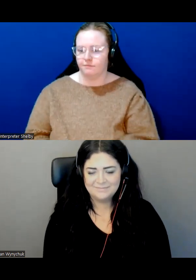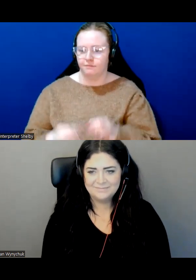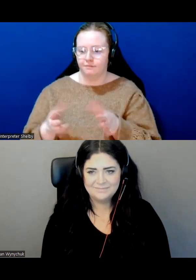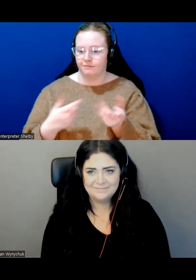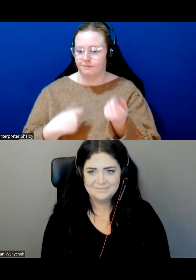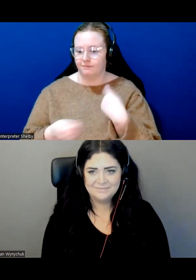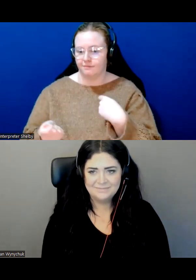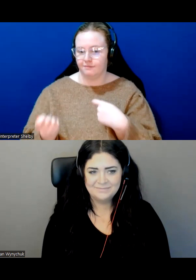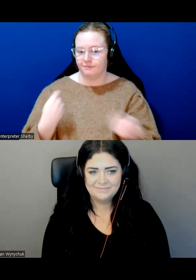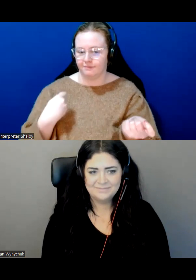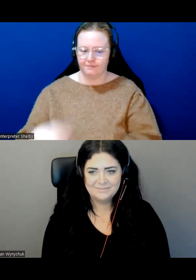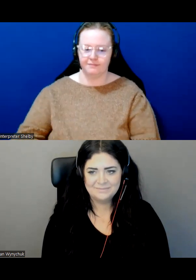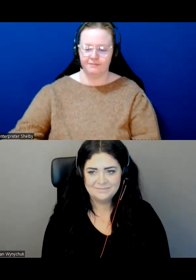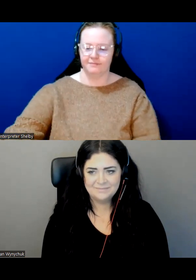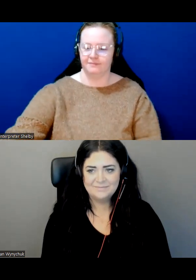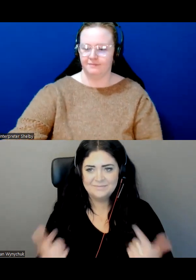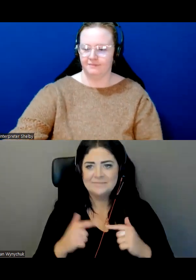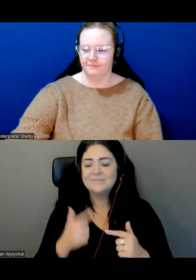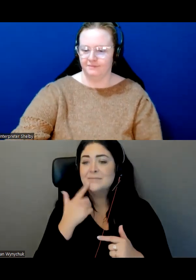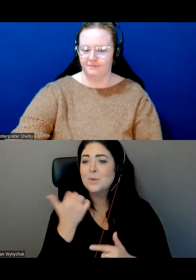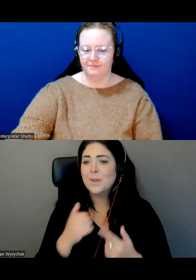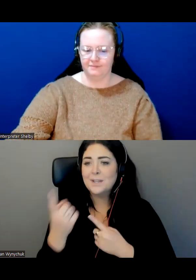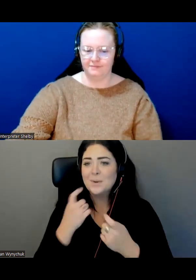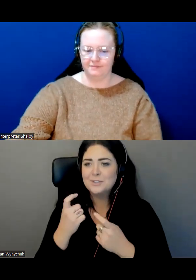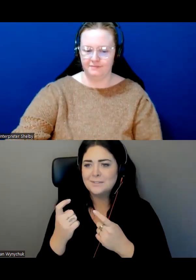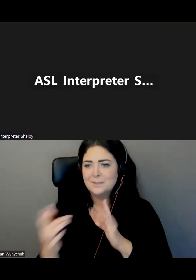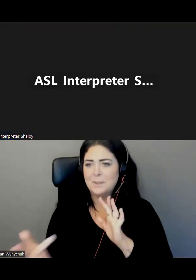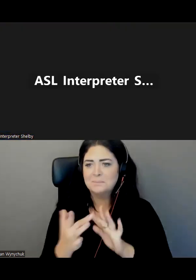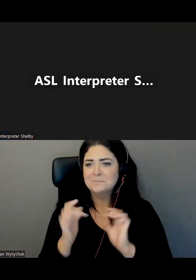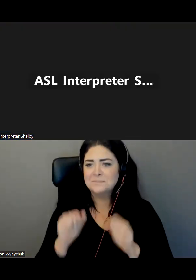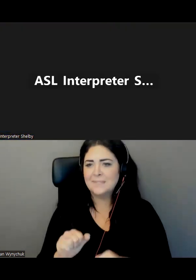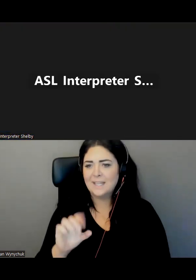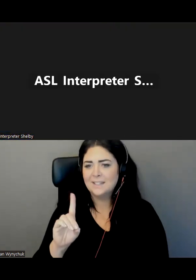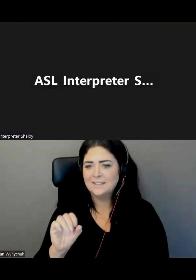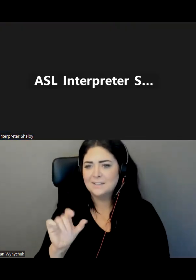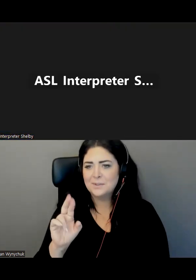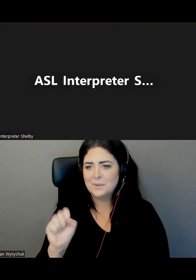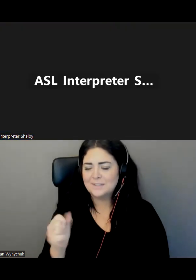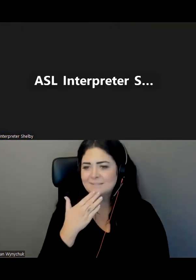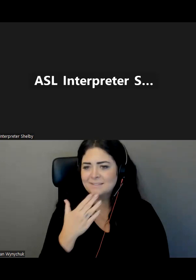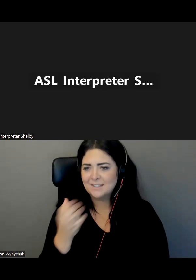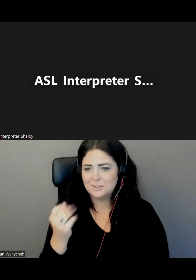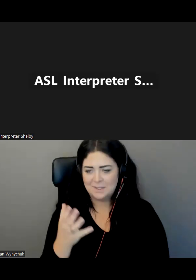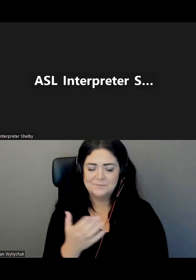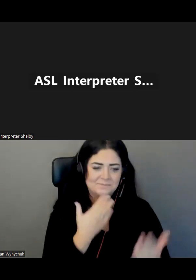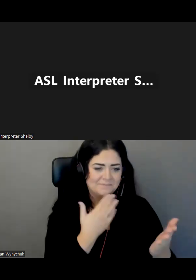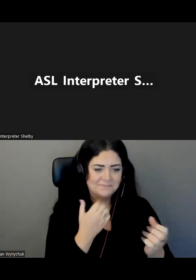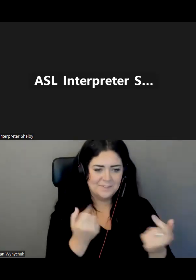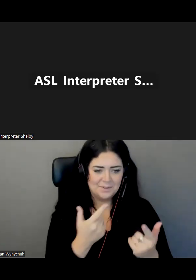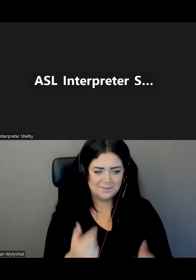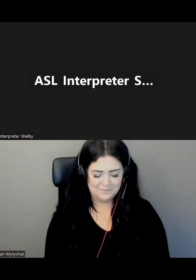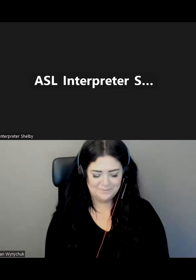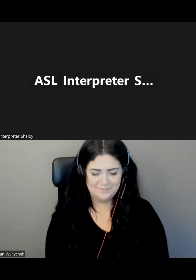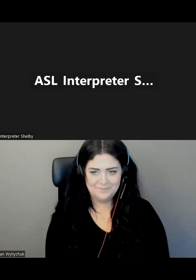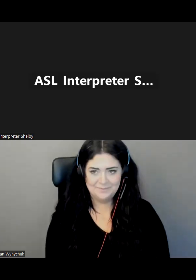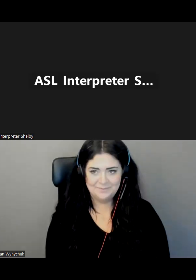Well, Definitely. you Any know, questions? Feel free to shoot me an email, Dolores. I certainly will. Thank you so much, Sydney. Thank you. and personally